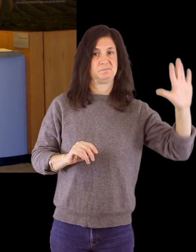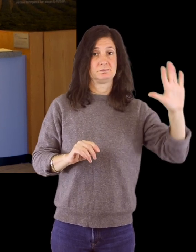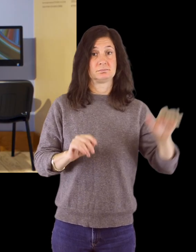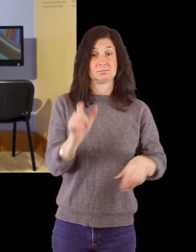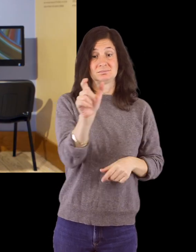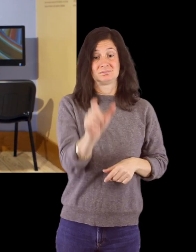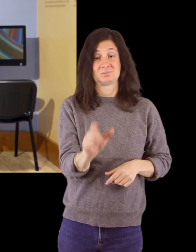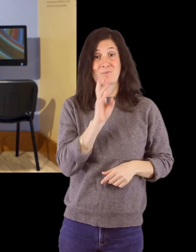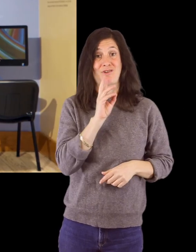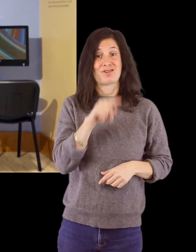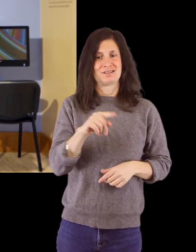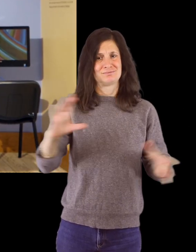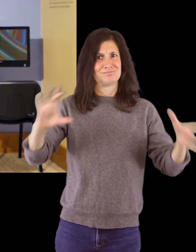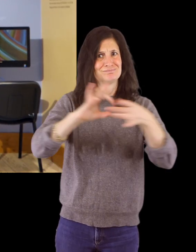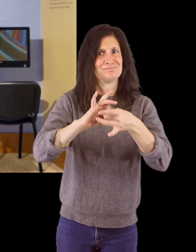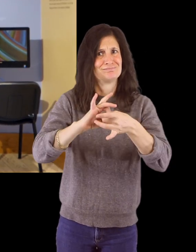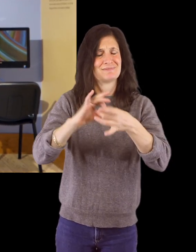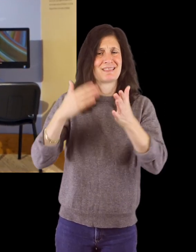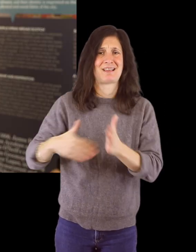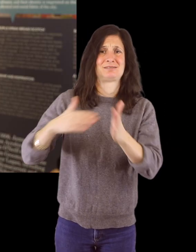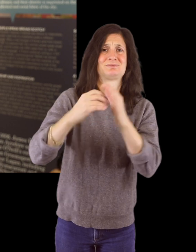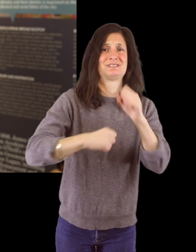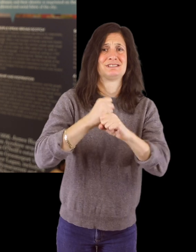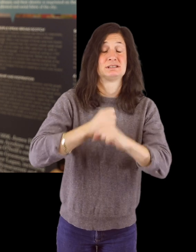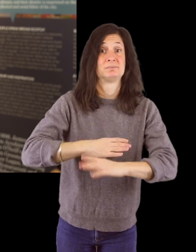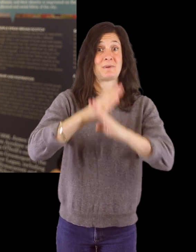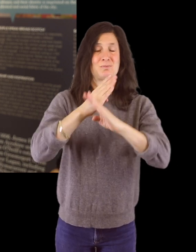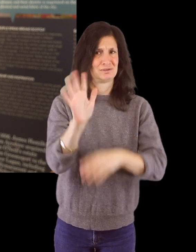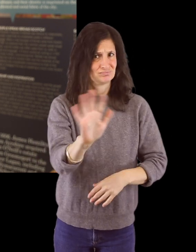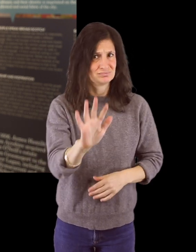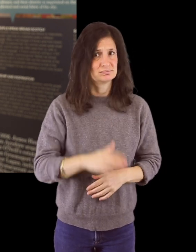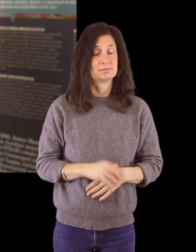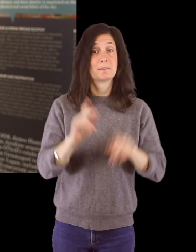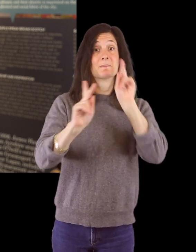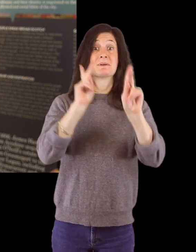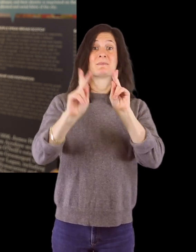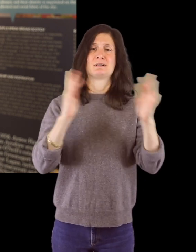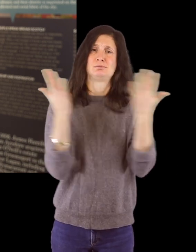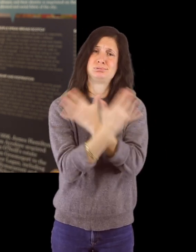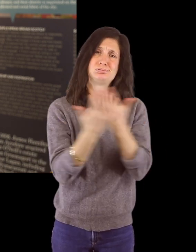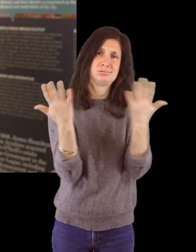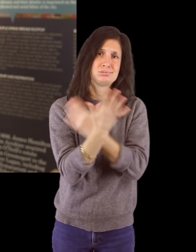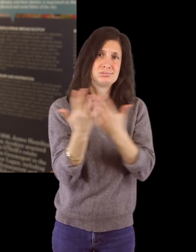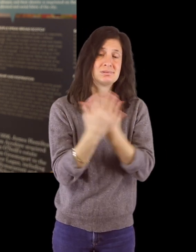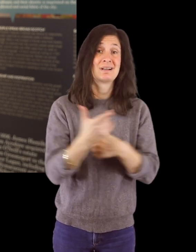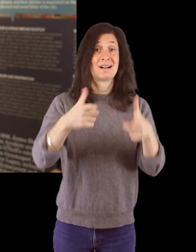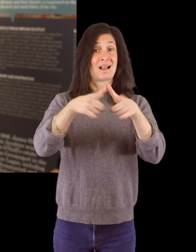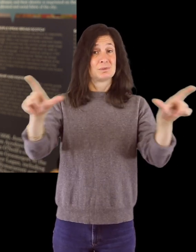of water has been a link rather than a barrier for thousands of years and has been a conduit for the transmission of